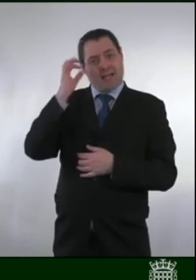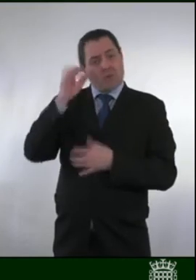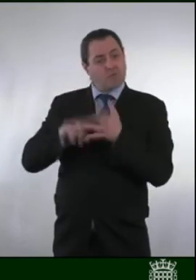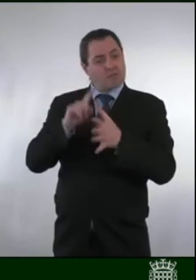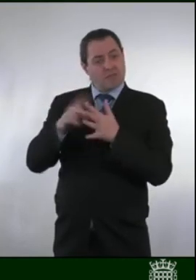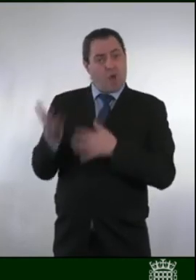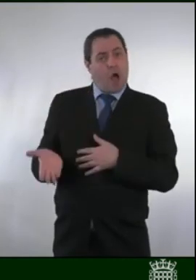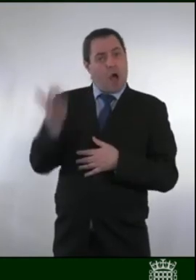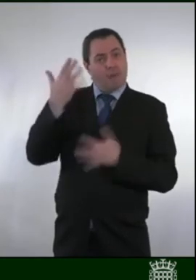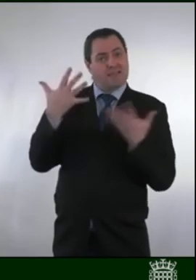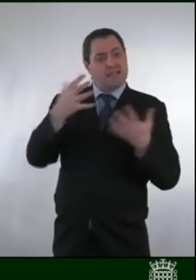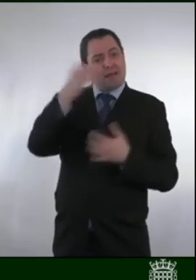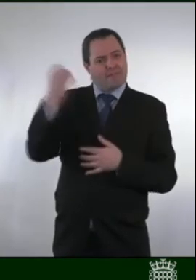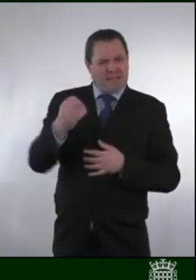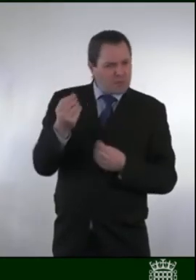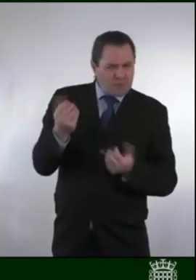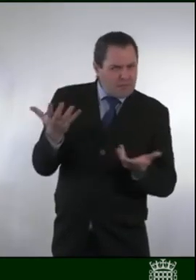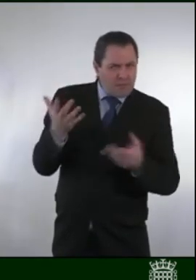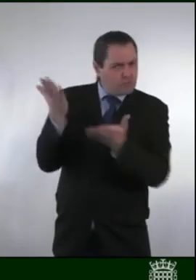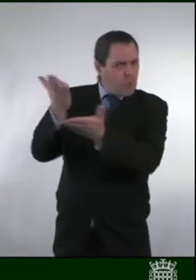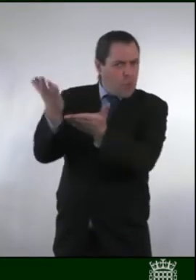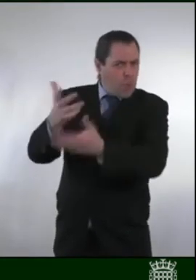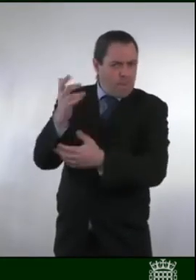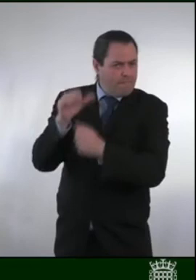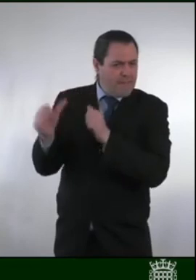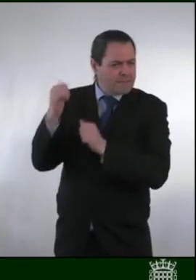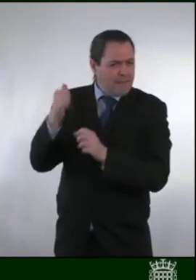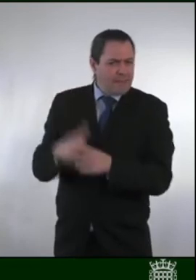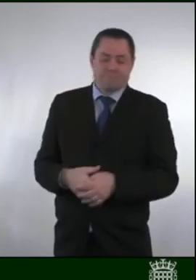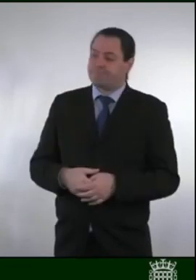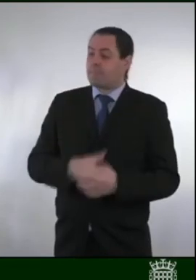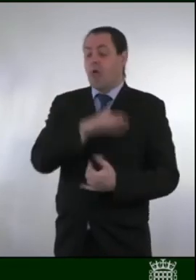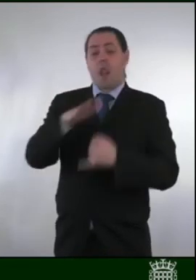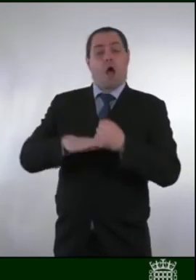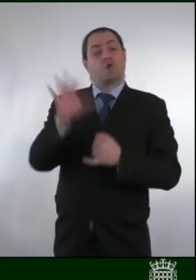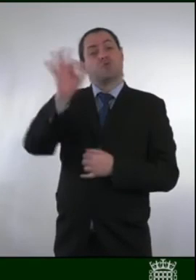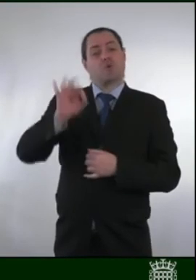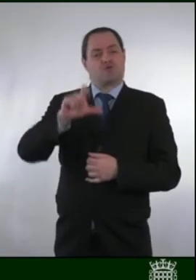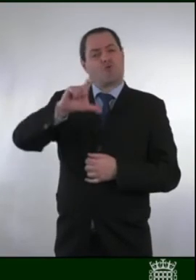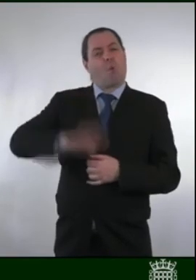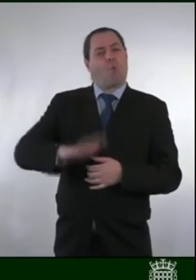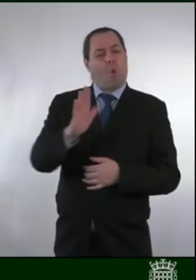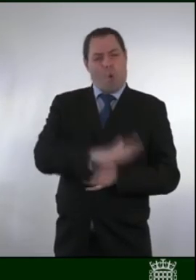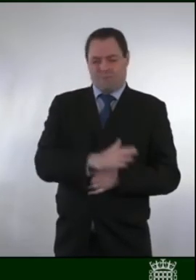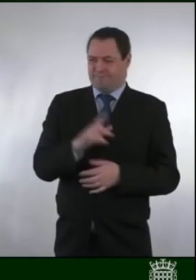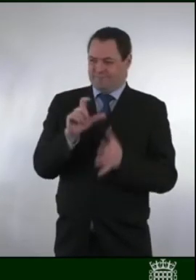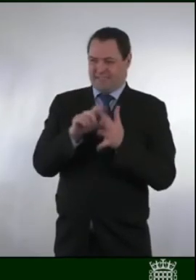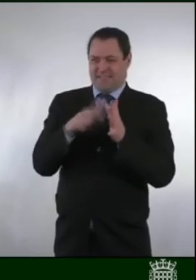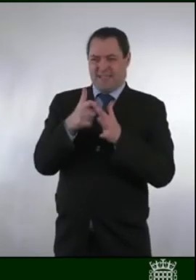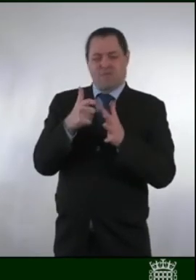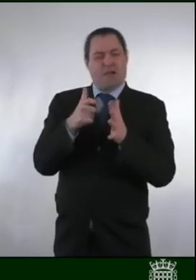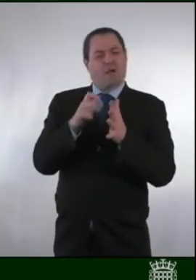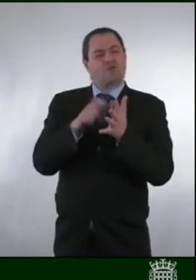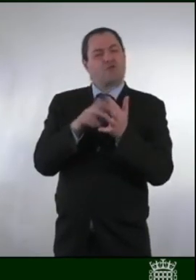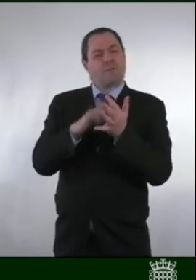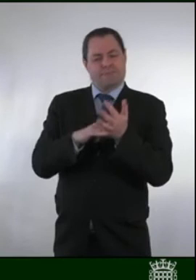by 10%, Mr. Speaker. Our final question is from Cornwall with Derek Thomas. Derek Thomas.